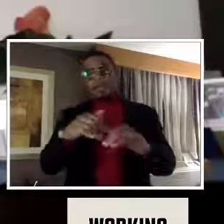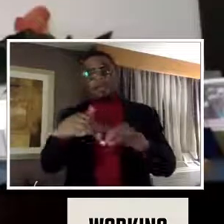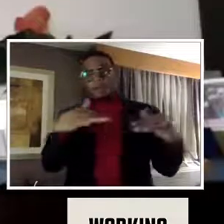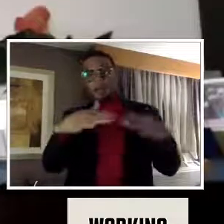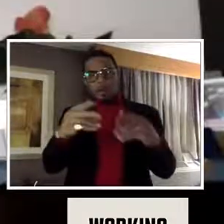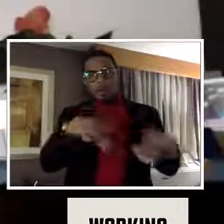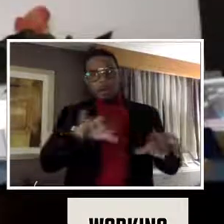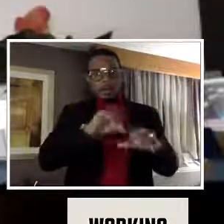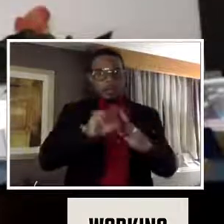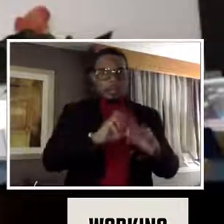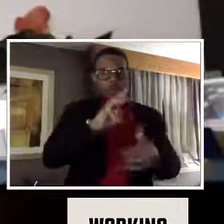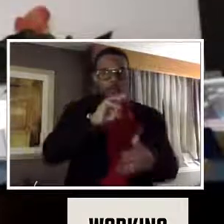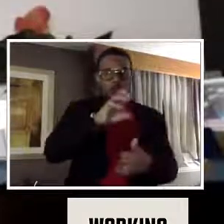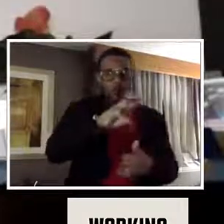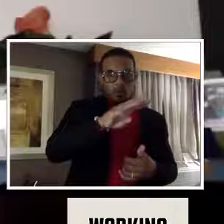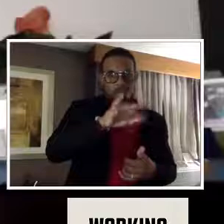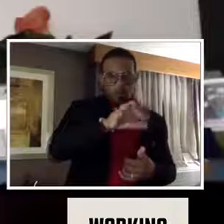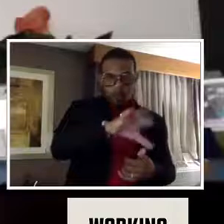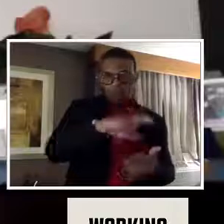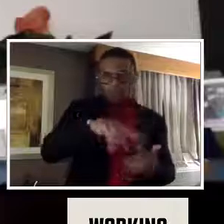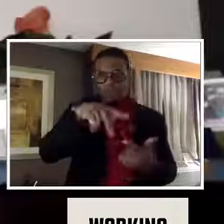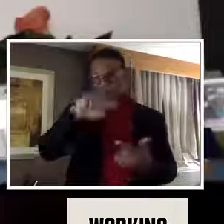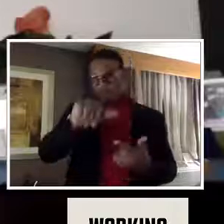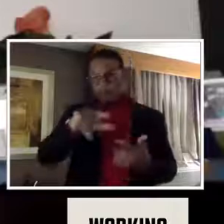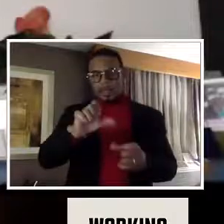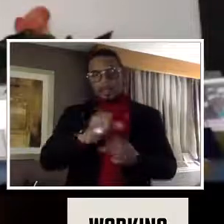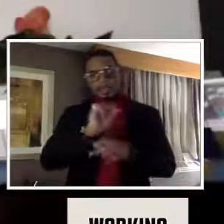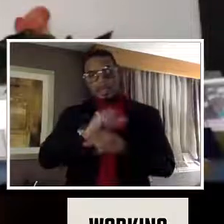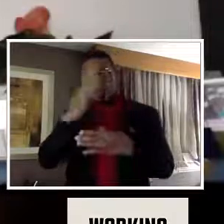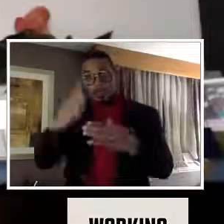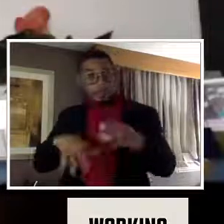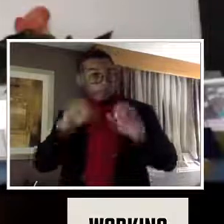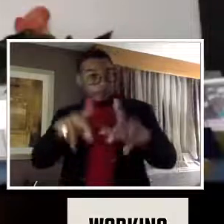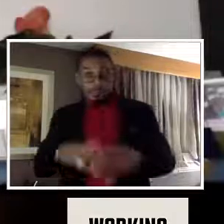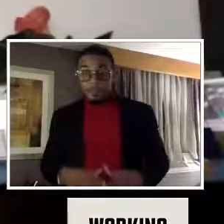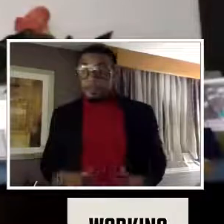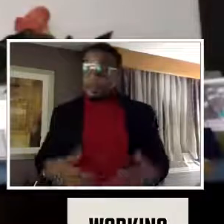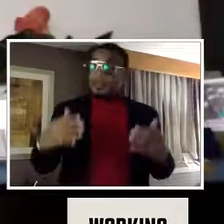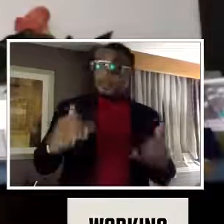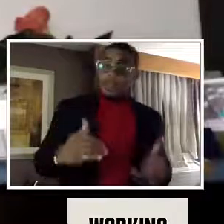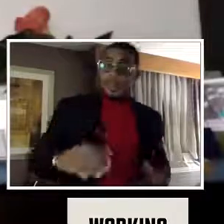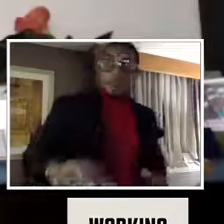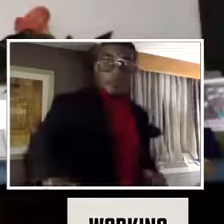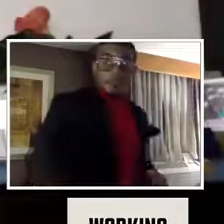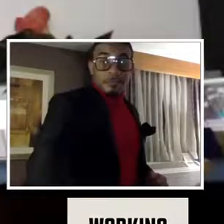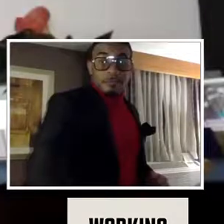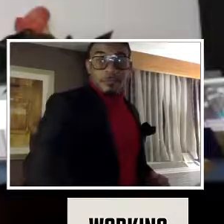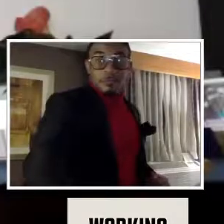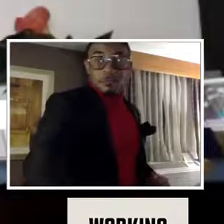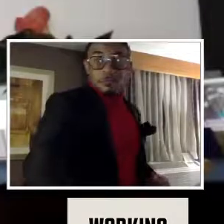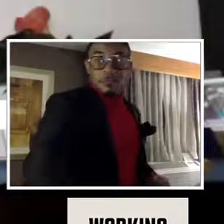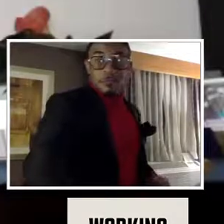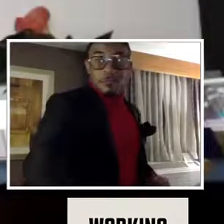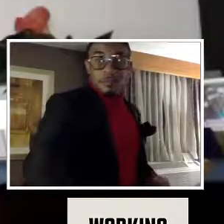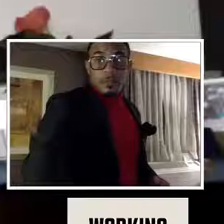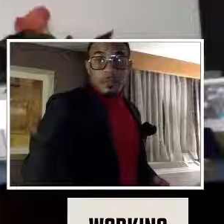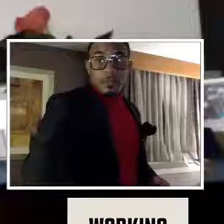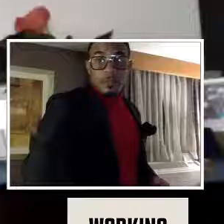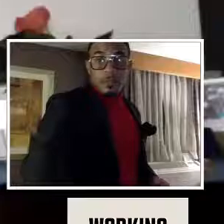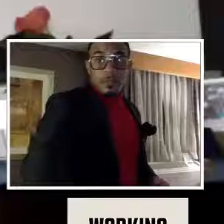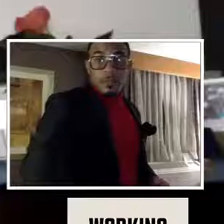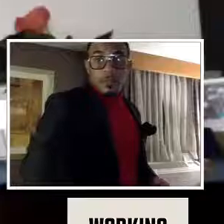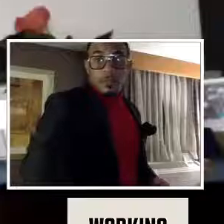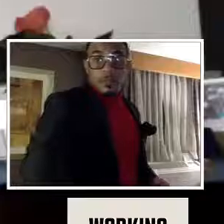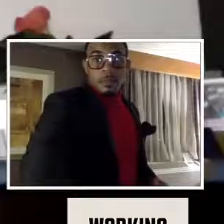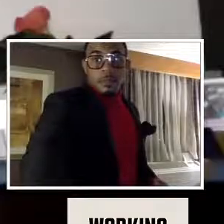states like Wisconsin and Pennsylvania so that we can get the job done. Now, once we do that, then we could go on the